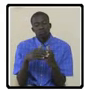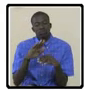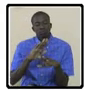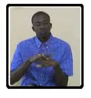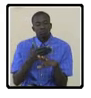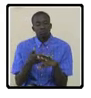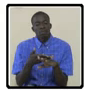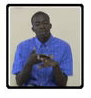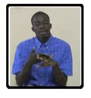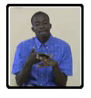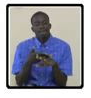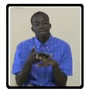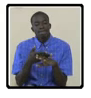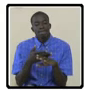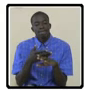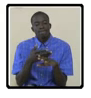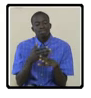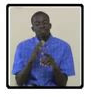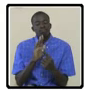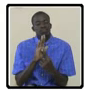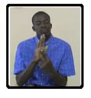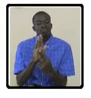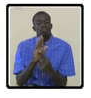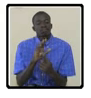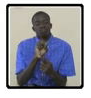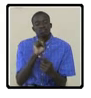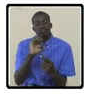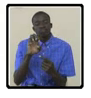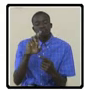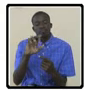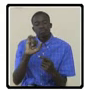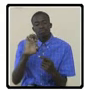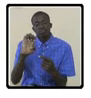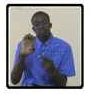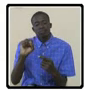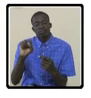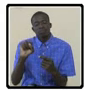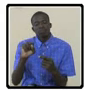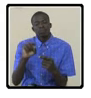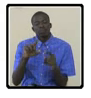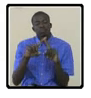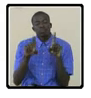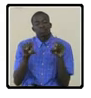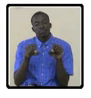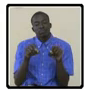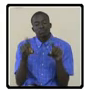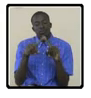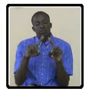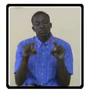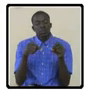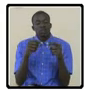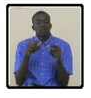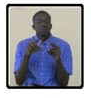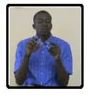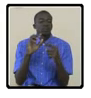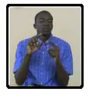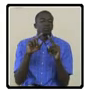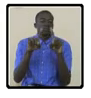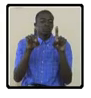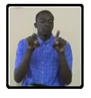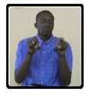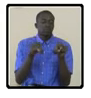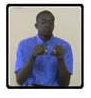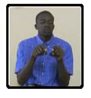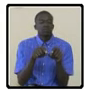is an example of a series circuit where components are in line with one another and there is just